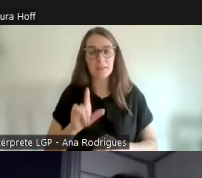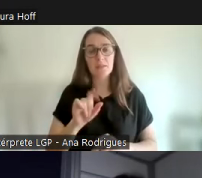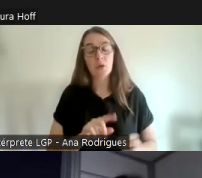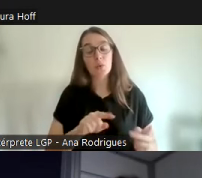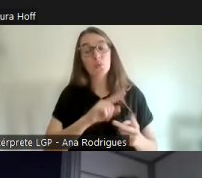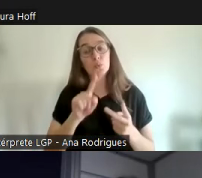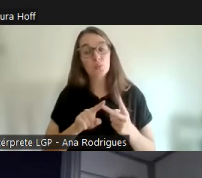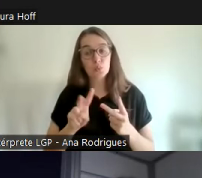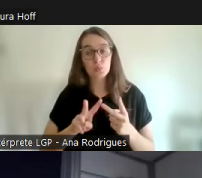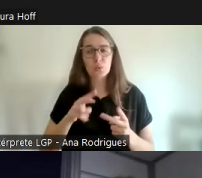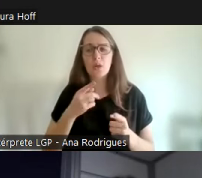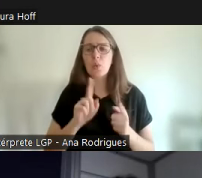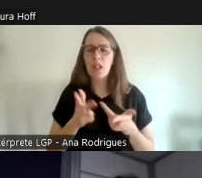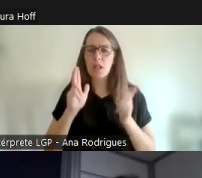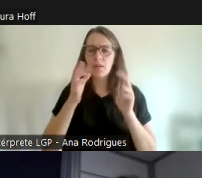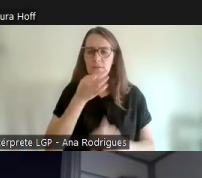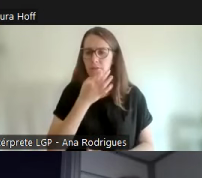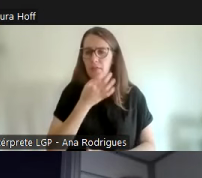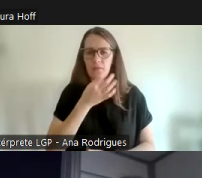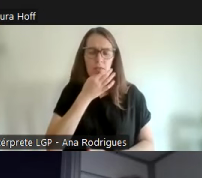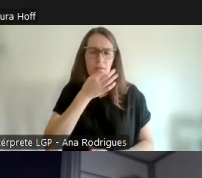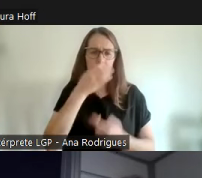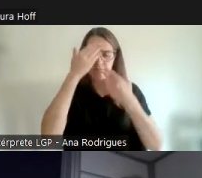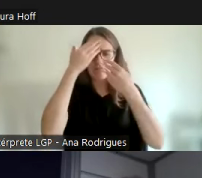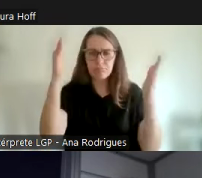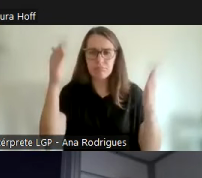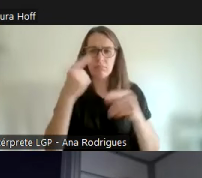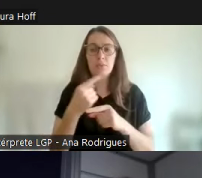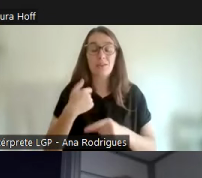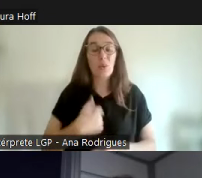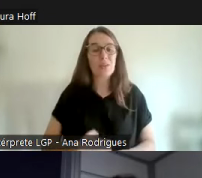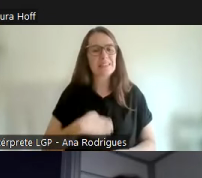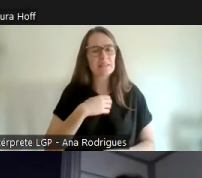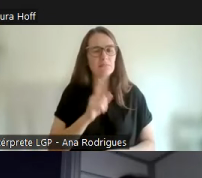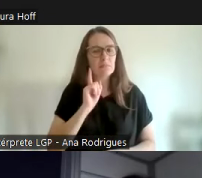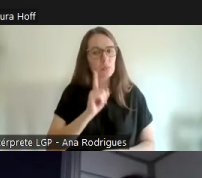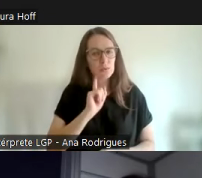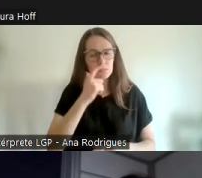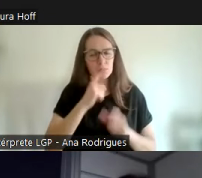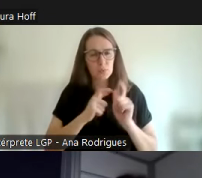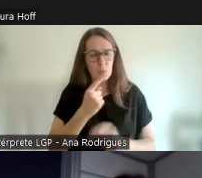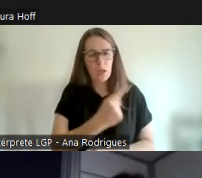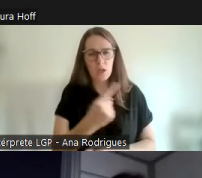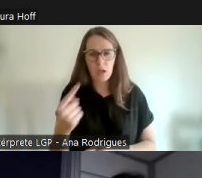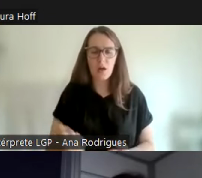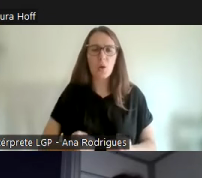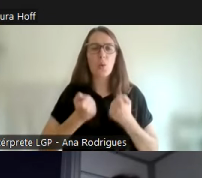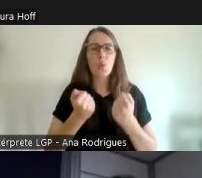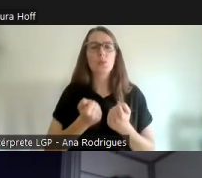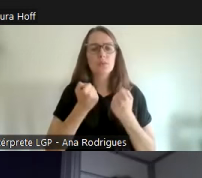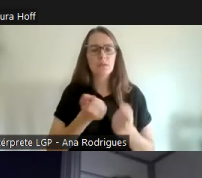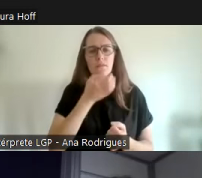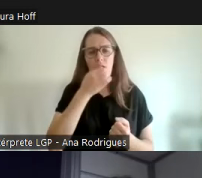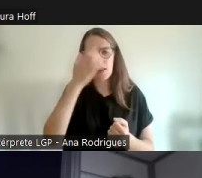would be freedom of speech. It is at utmost importance for everyone to be able to speak out loud their